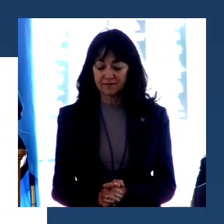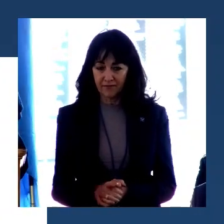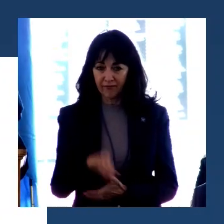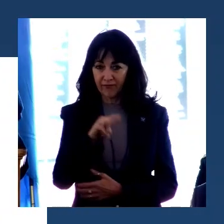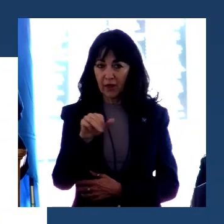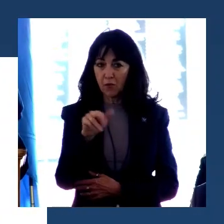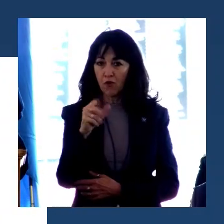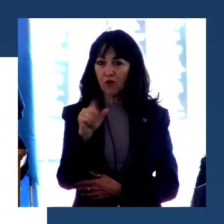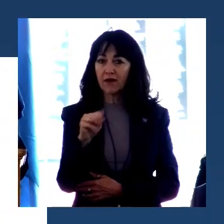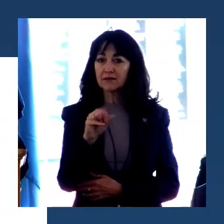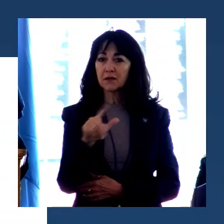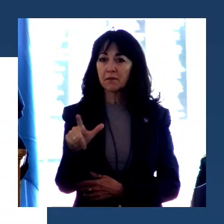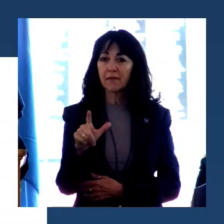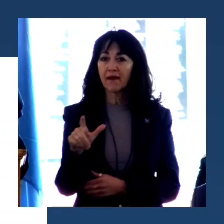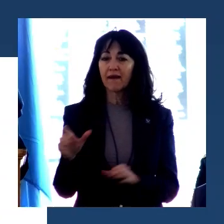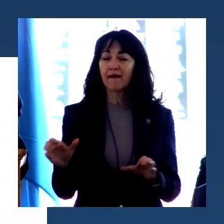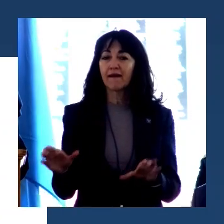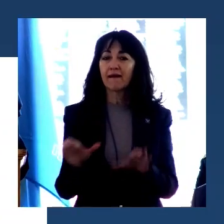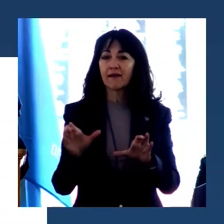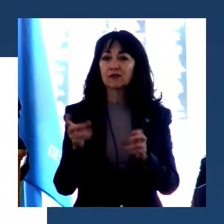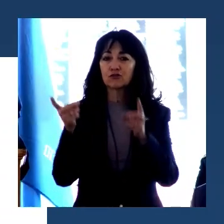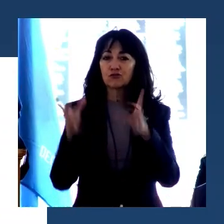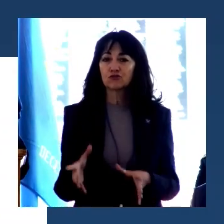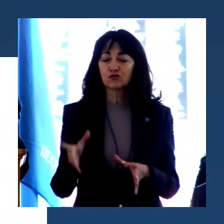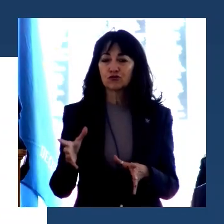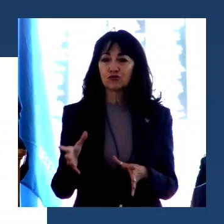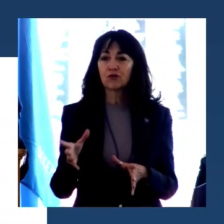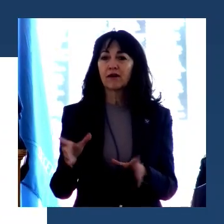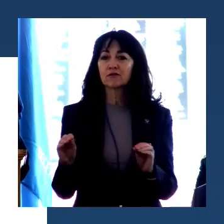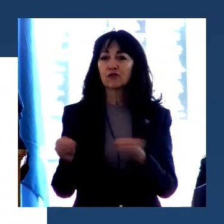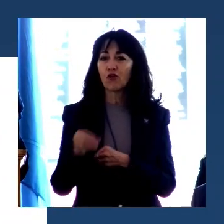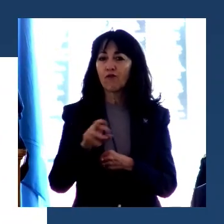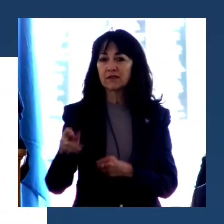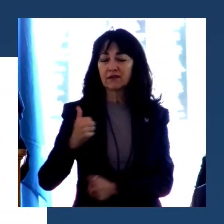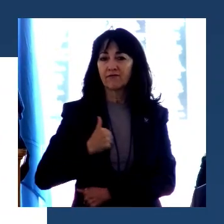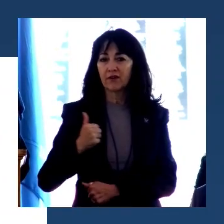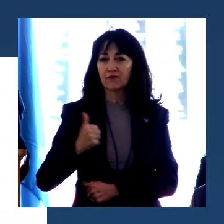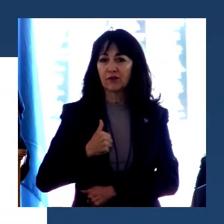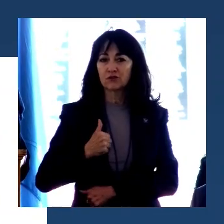Miranda Mal, Acting Director, Delaware Office of Veterans Services.